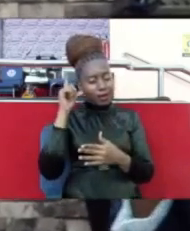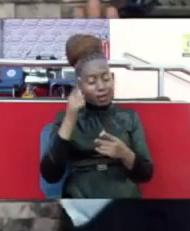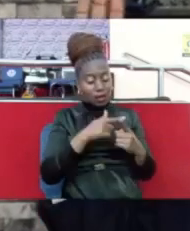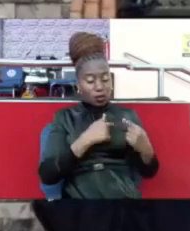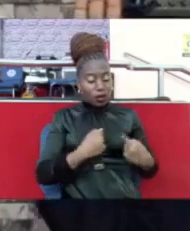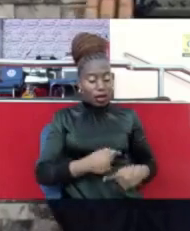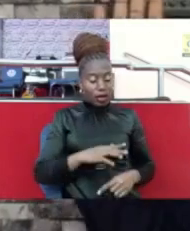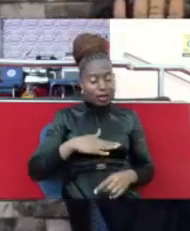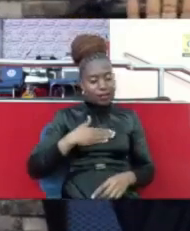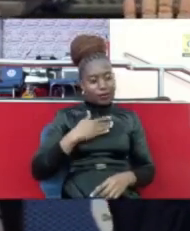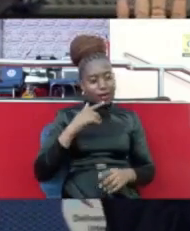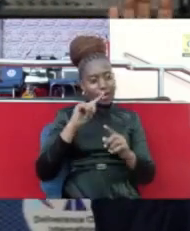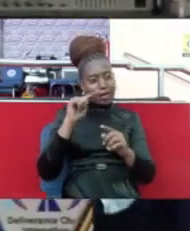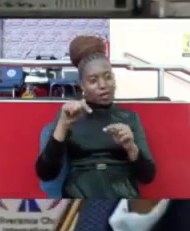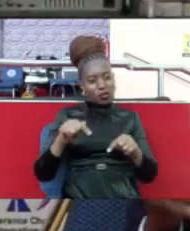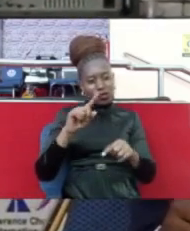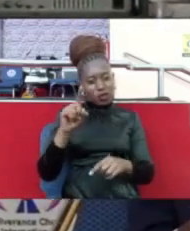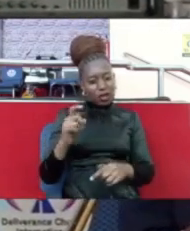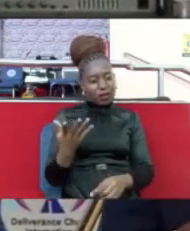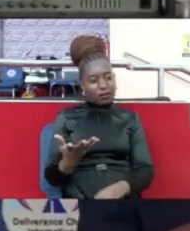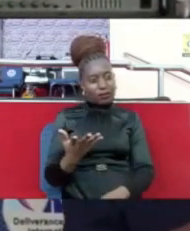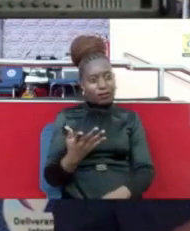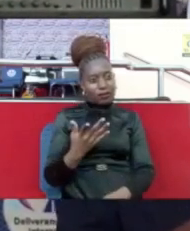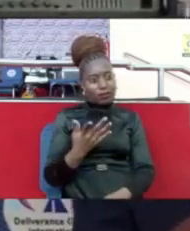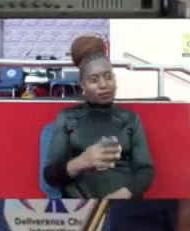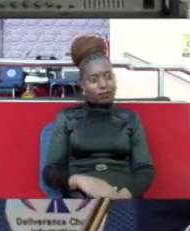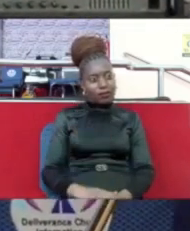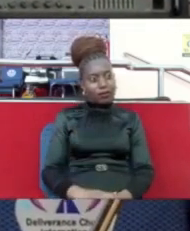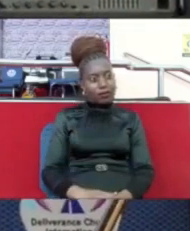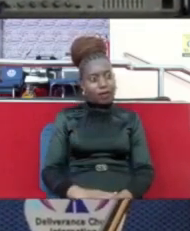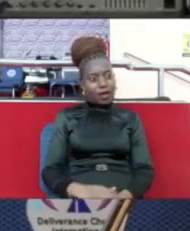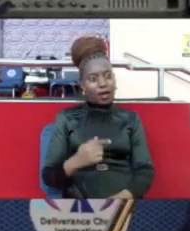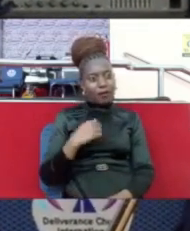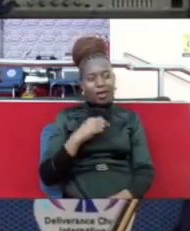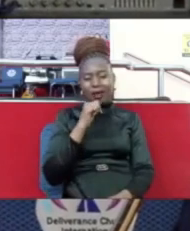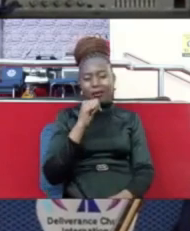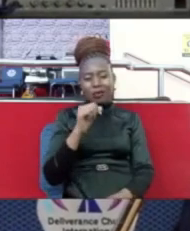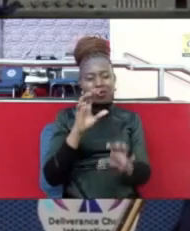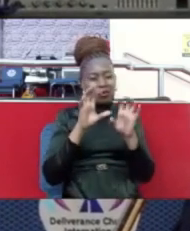Are you listening to my heart? I'm not trying to condemn anybody.